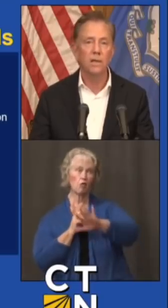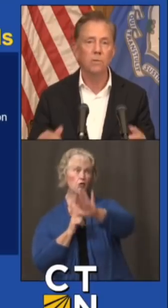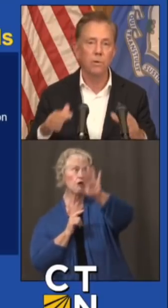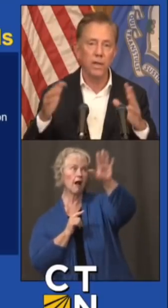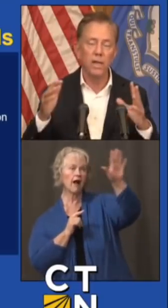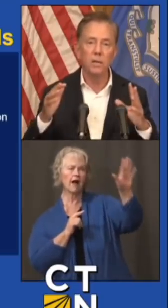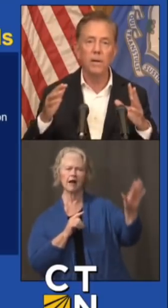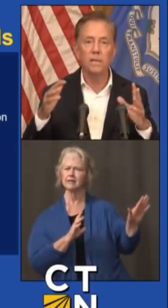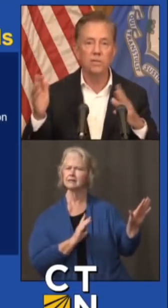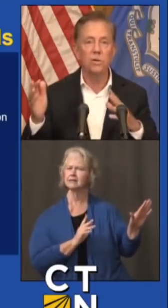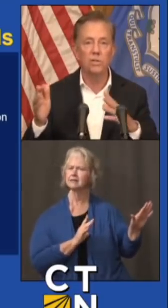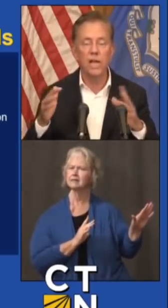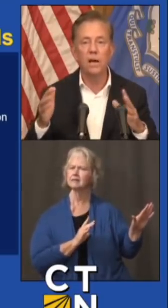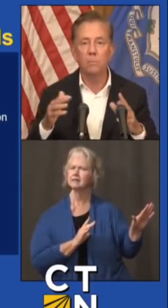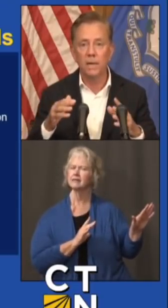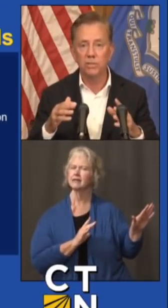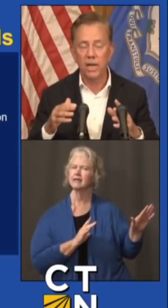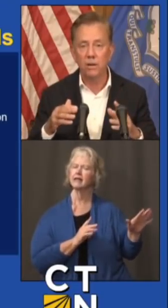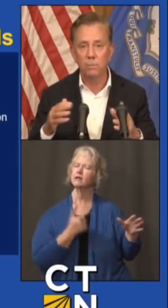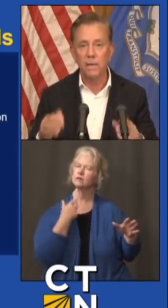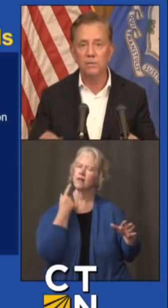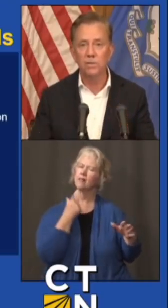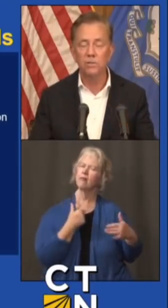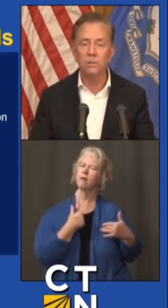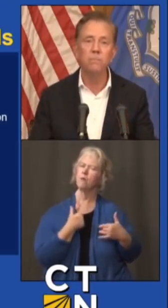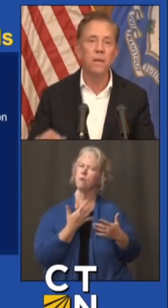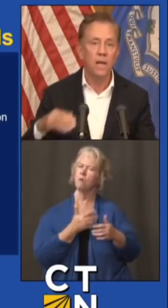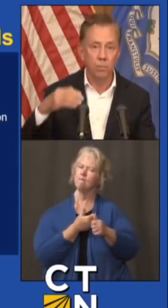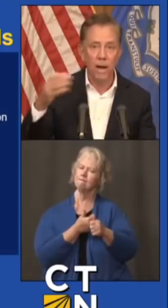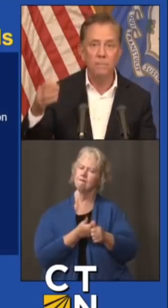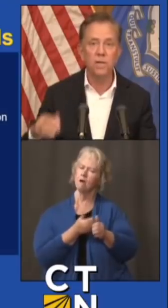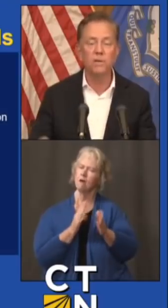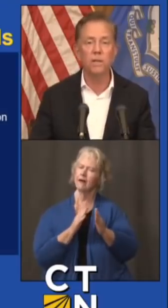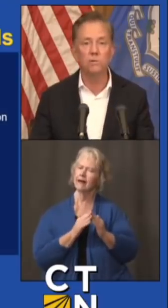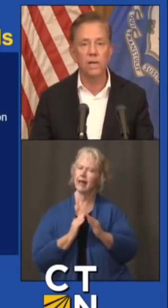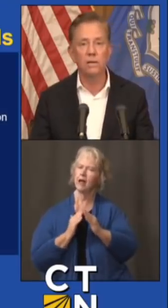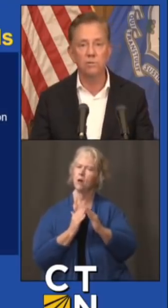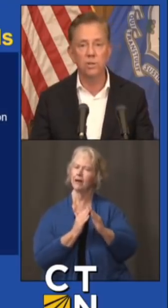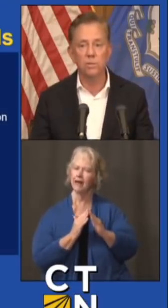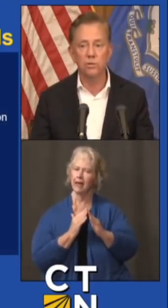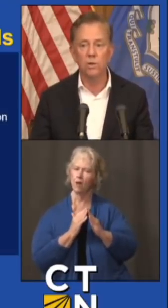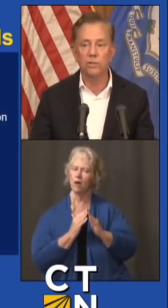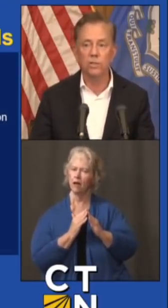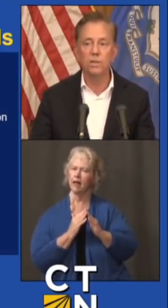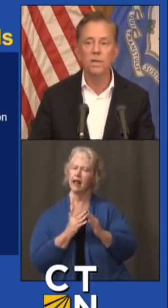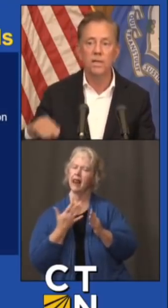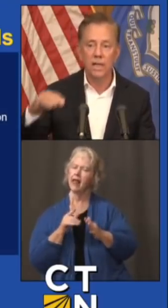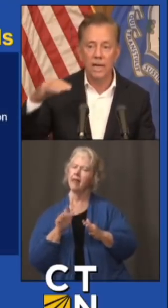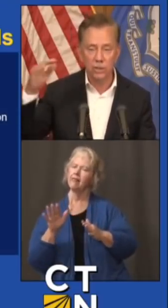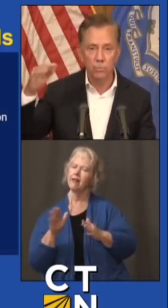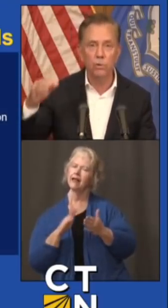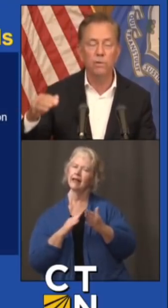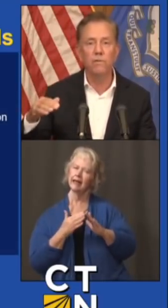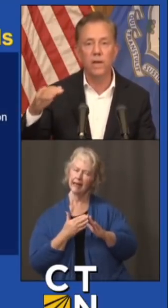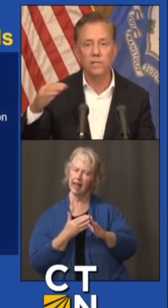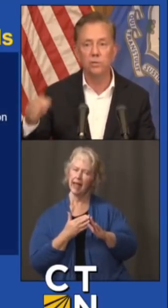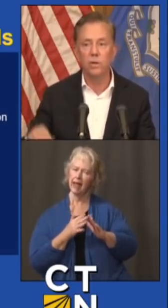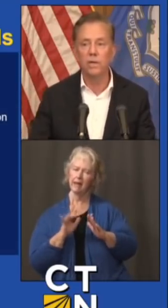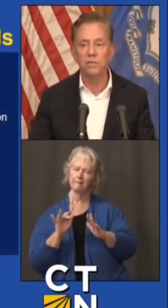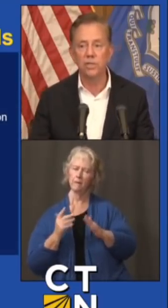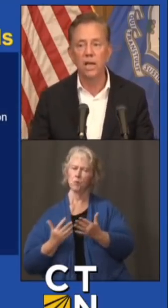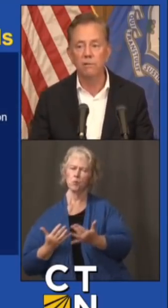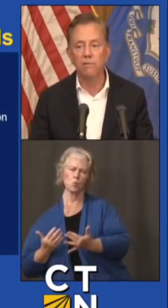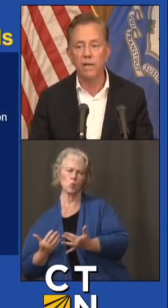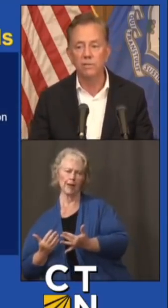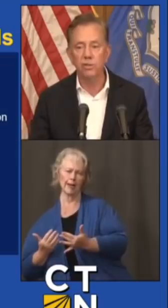I think we're thinking about this on a town-by-town basis, and perhaps giving those towns some discretion not to move to phase 3,